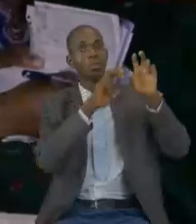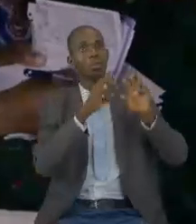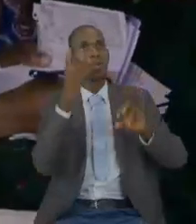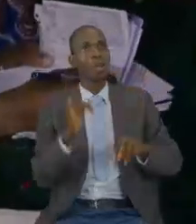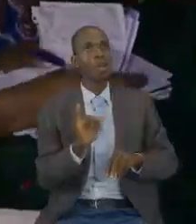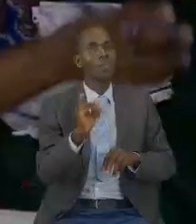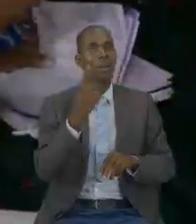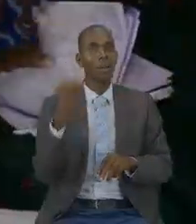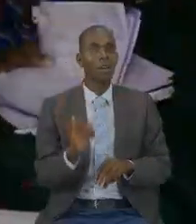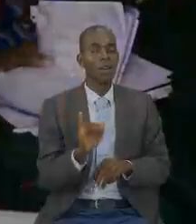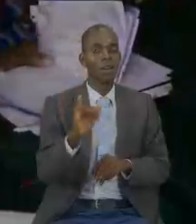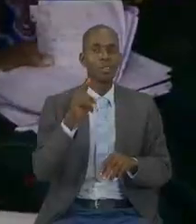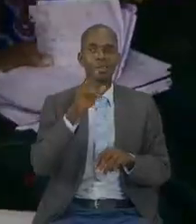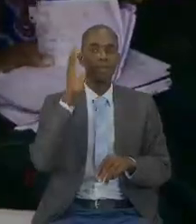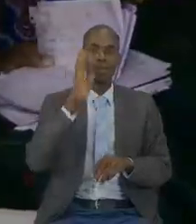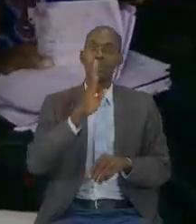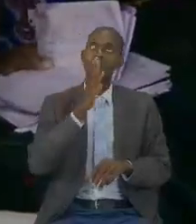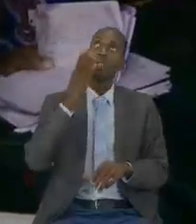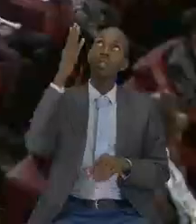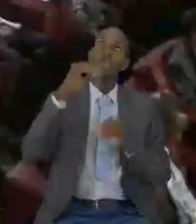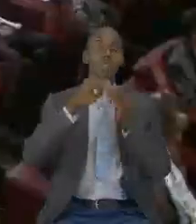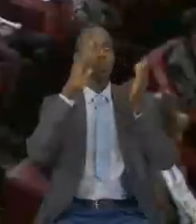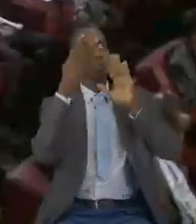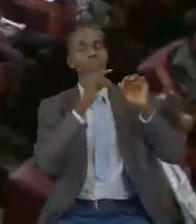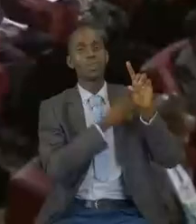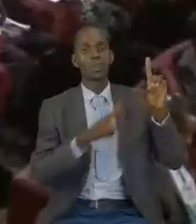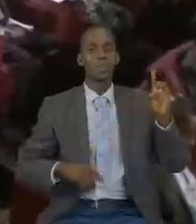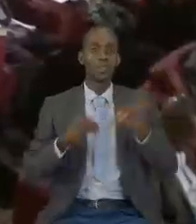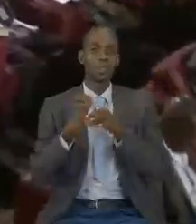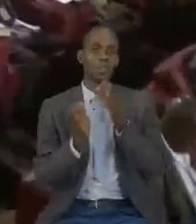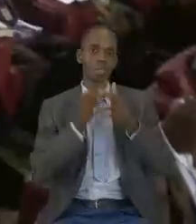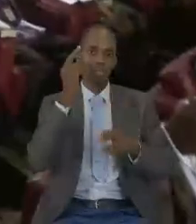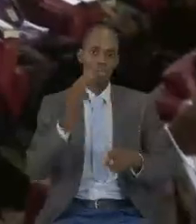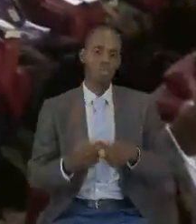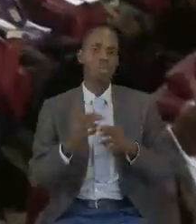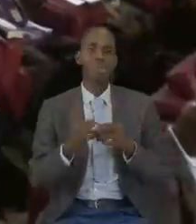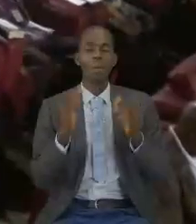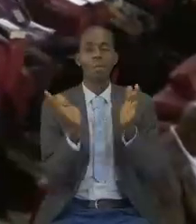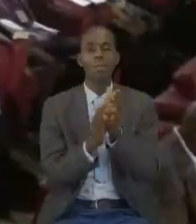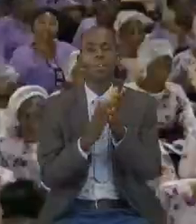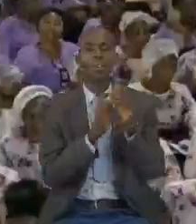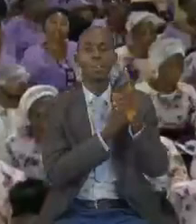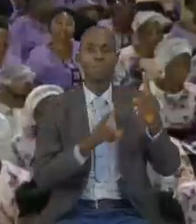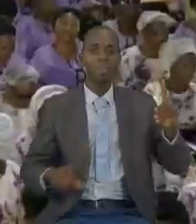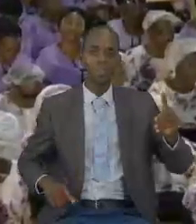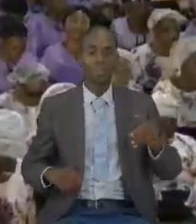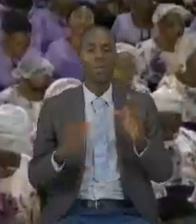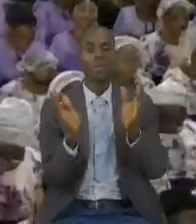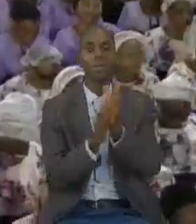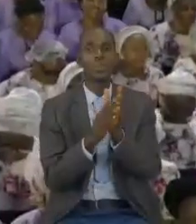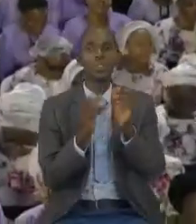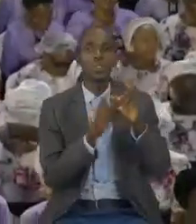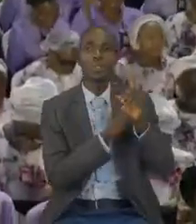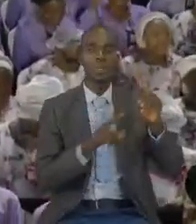and ever. You will be in the presence of the Lord. Praise the Lord. I said, praise